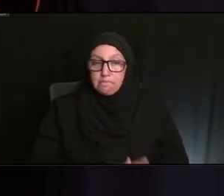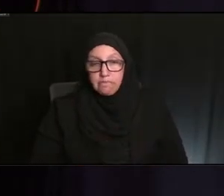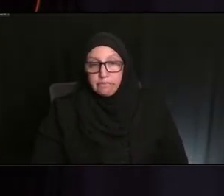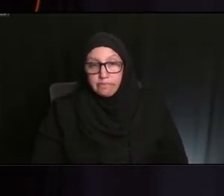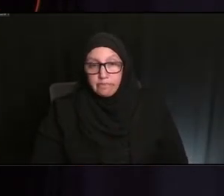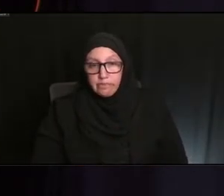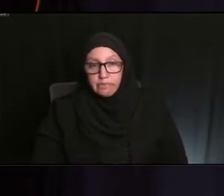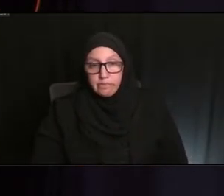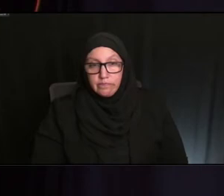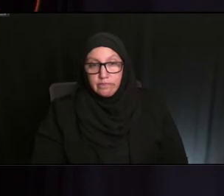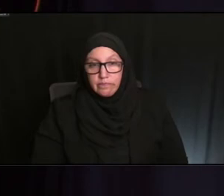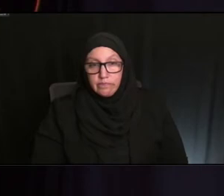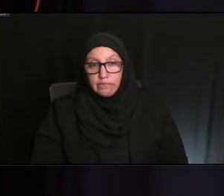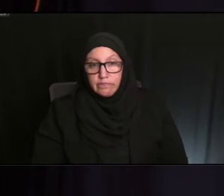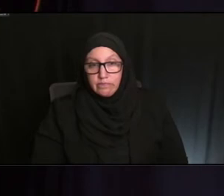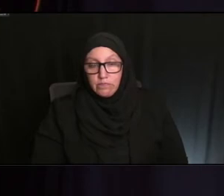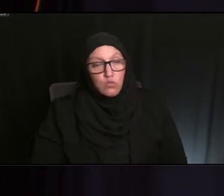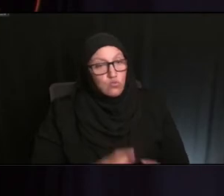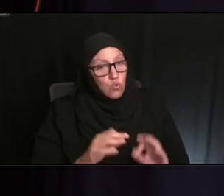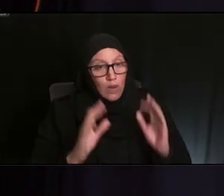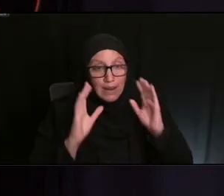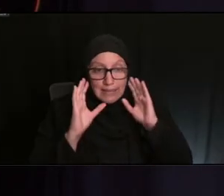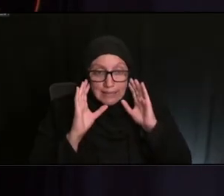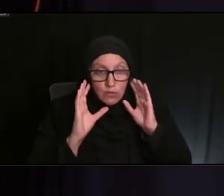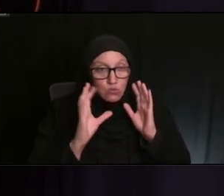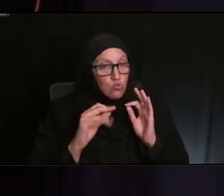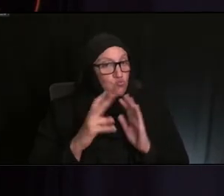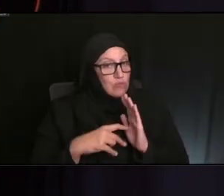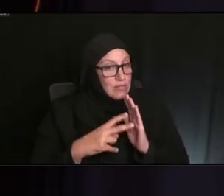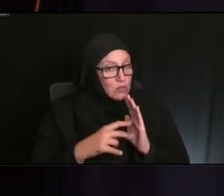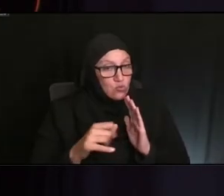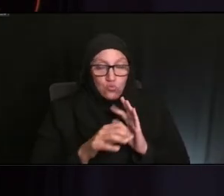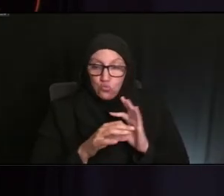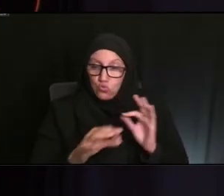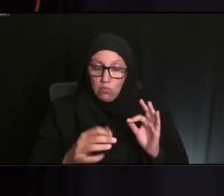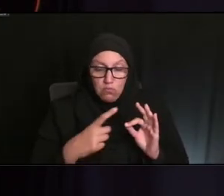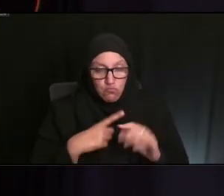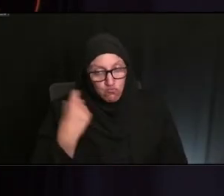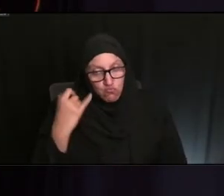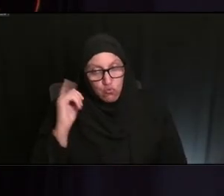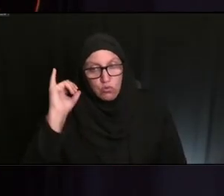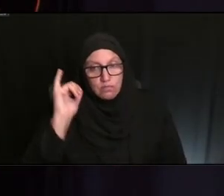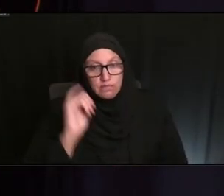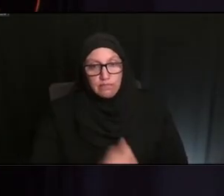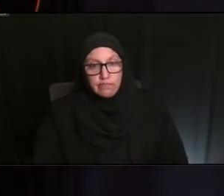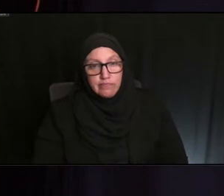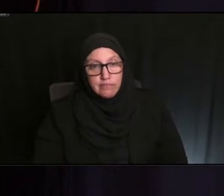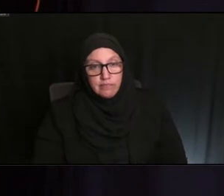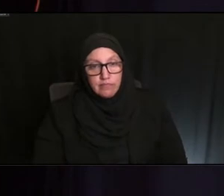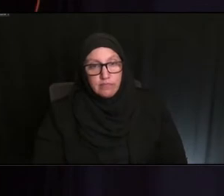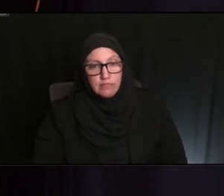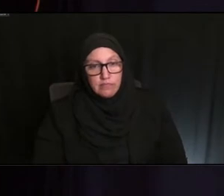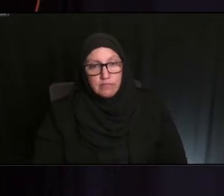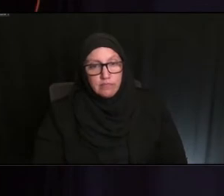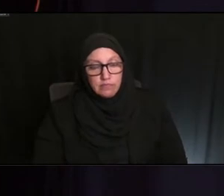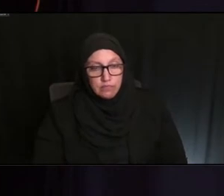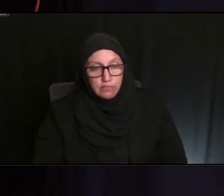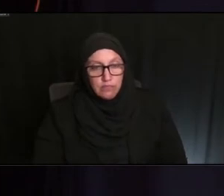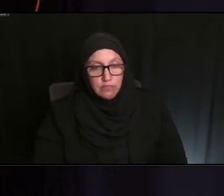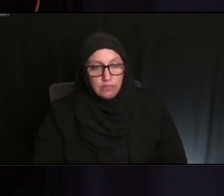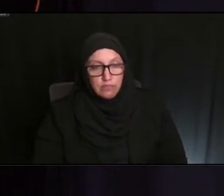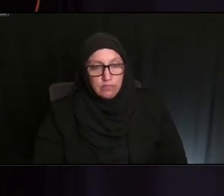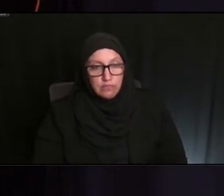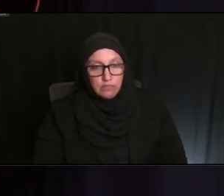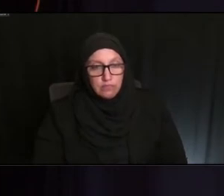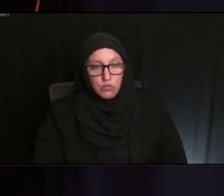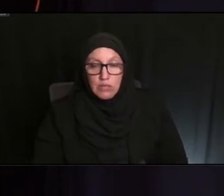don't listen and don't read anything, because you shouldn't be doing this, because it's wrong. So when he returned to his wife and he